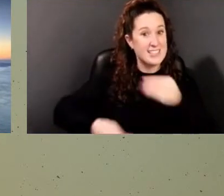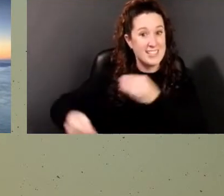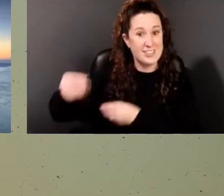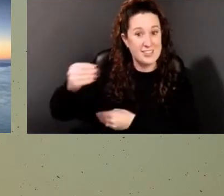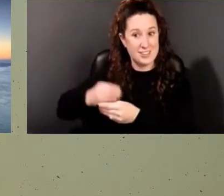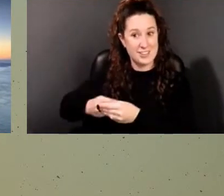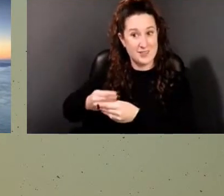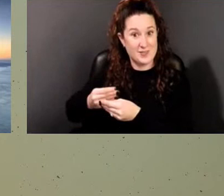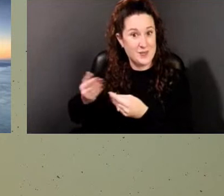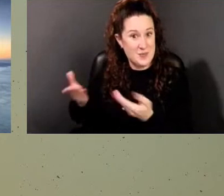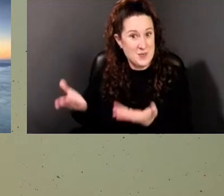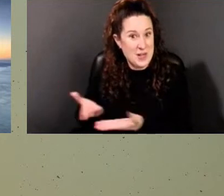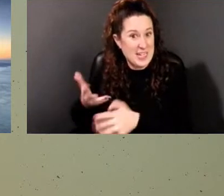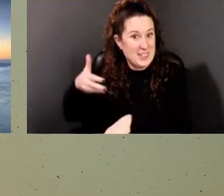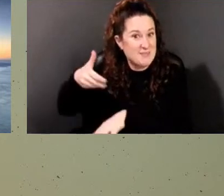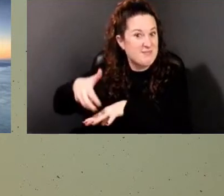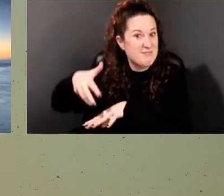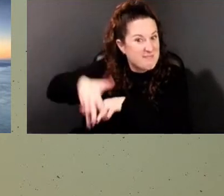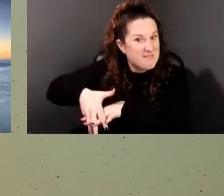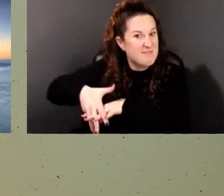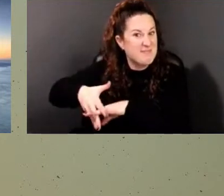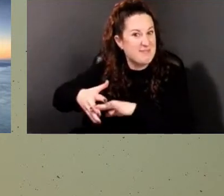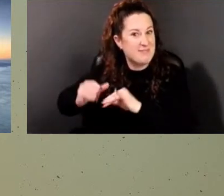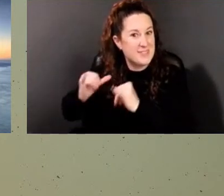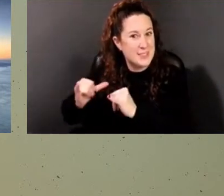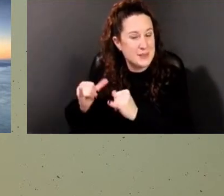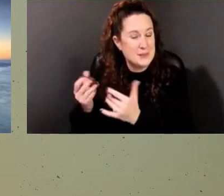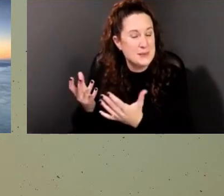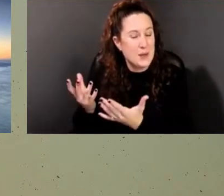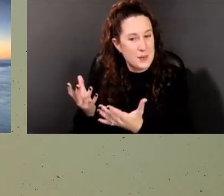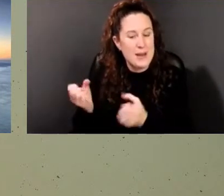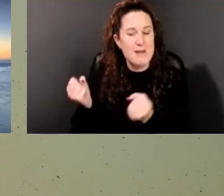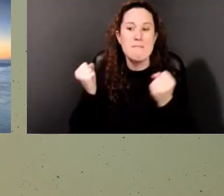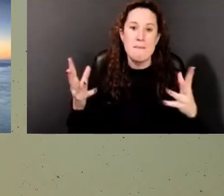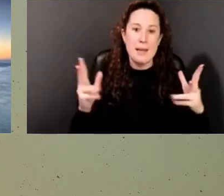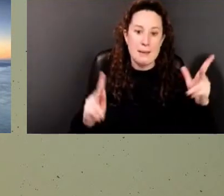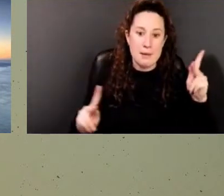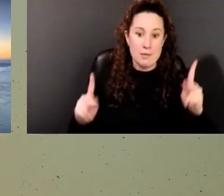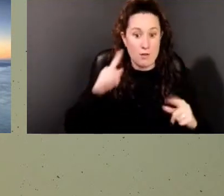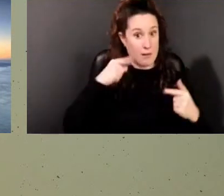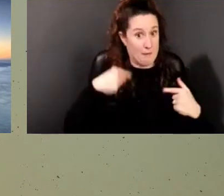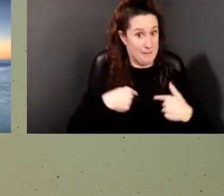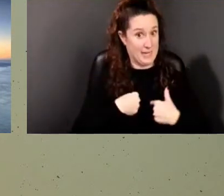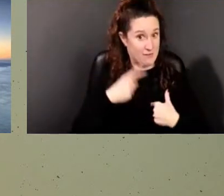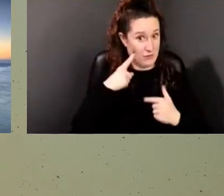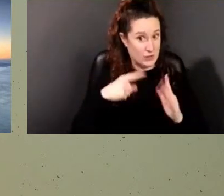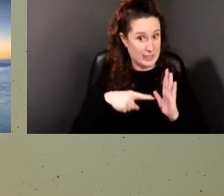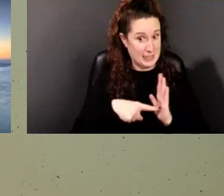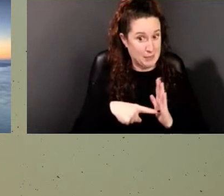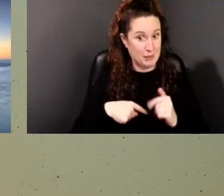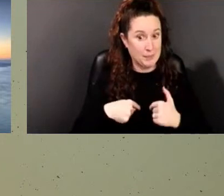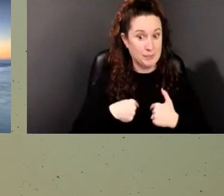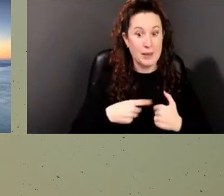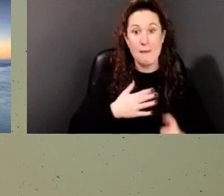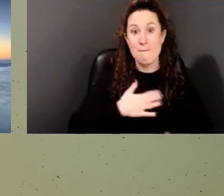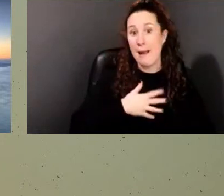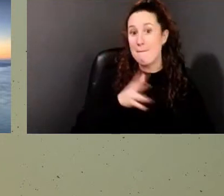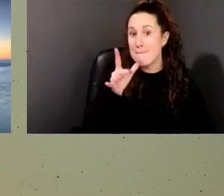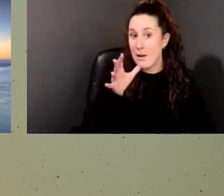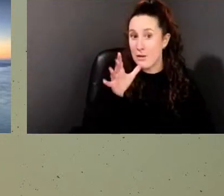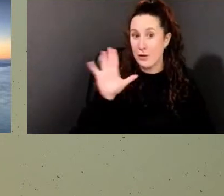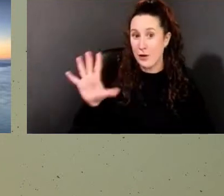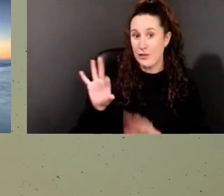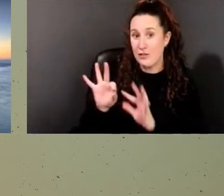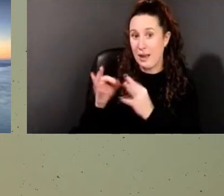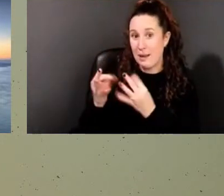And we've gotten a lot of people who, for instance, me, you know, my mother's people actually